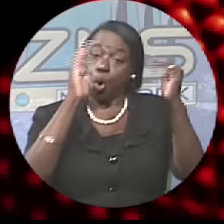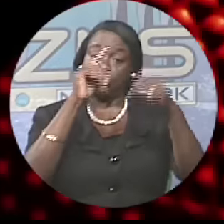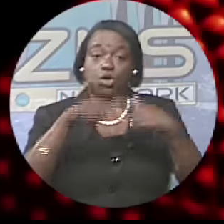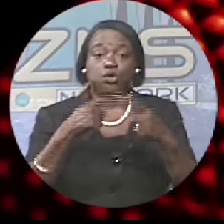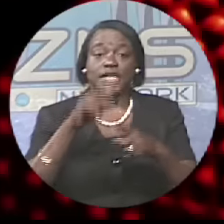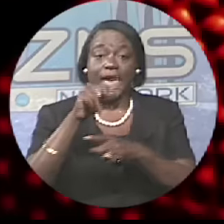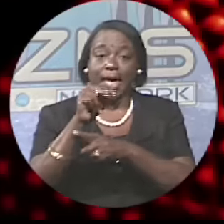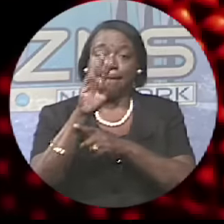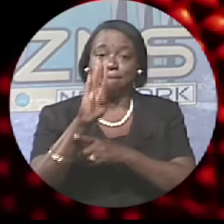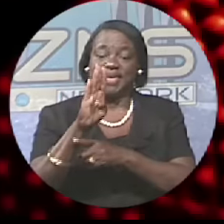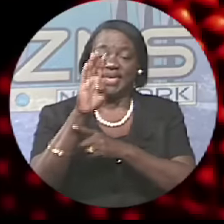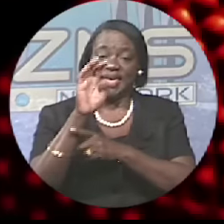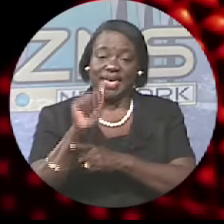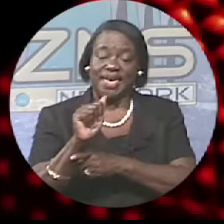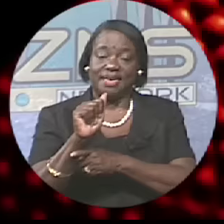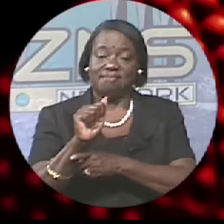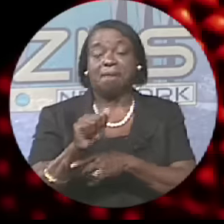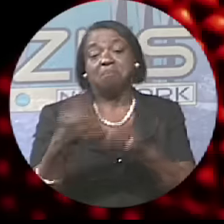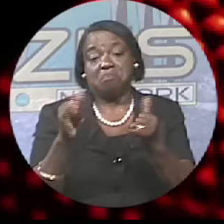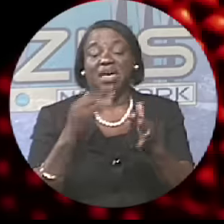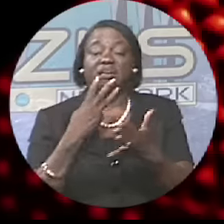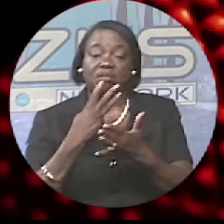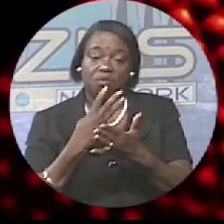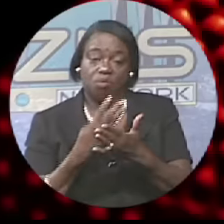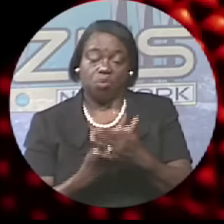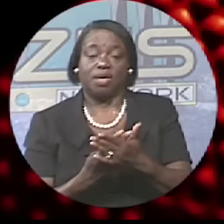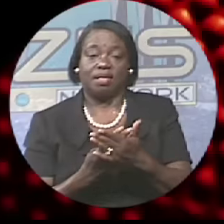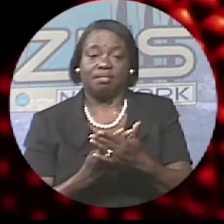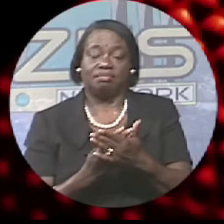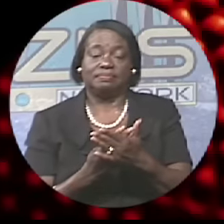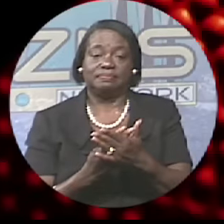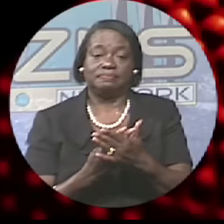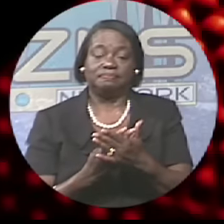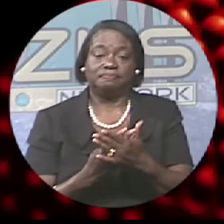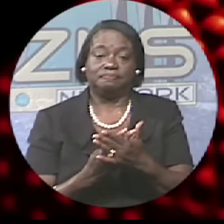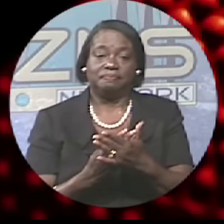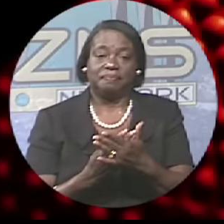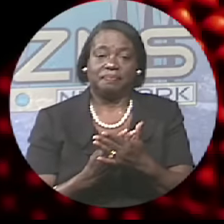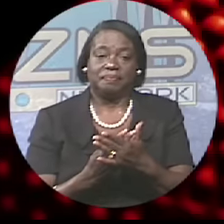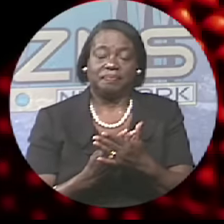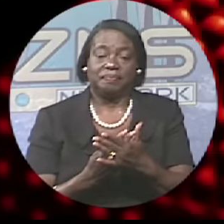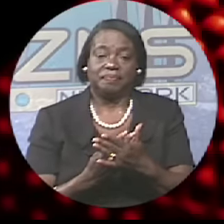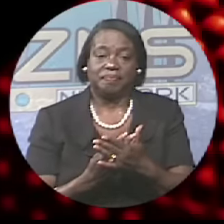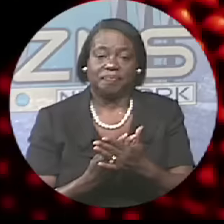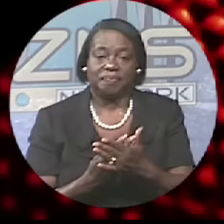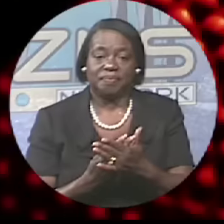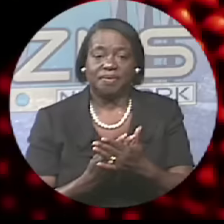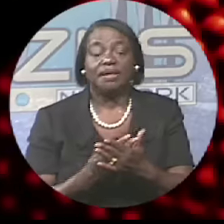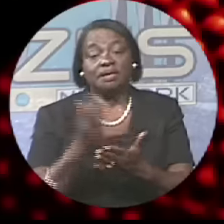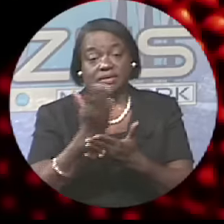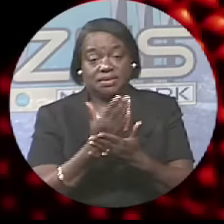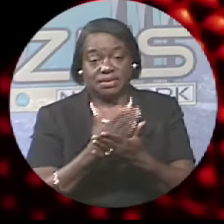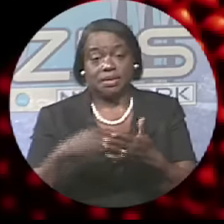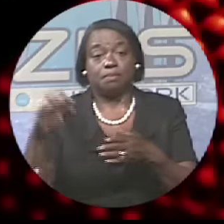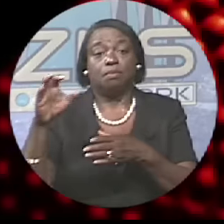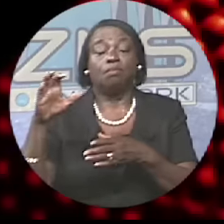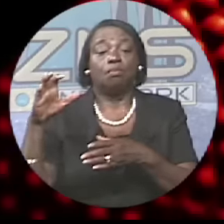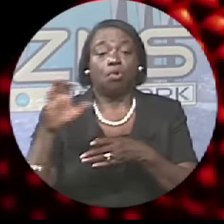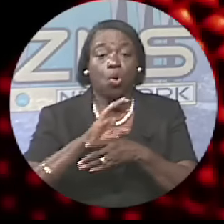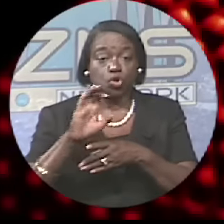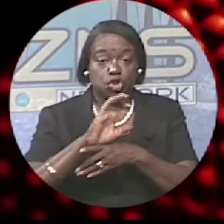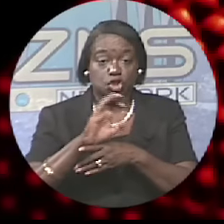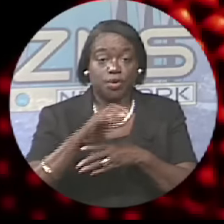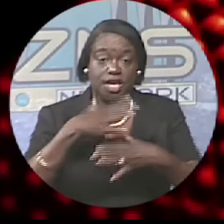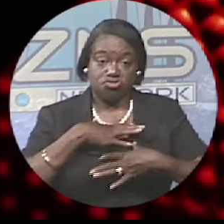and I played pretty well in front of some scouts. You know, the Spurs was interested in me. They asked some questions about